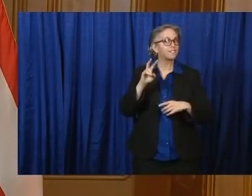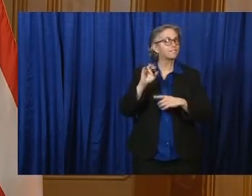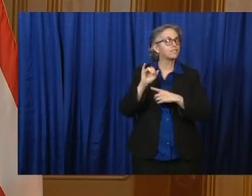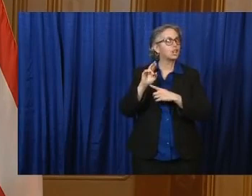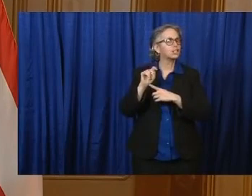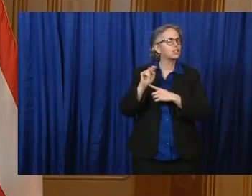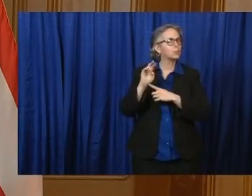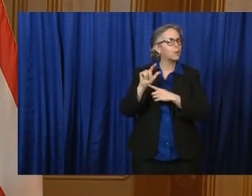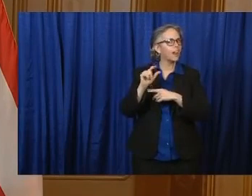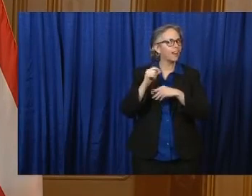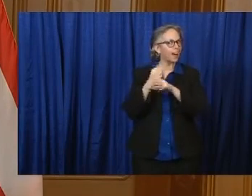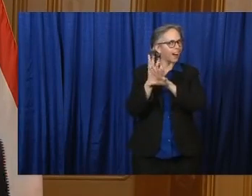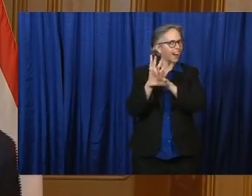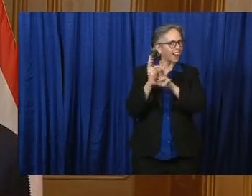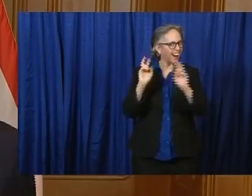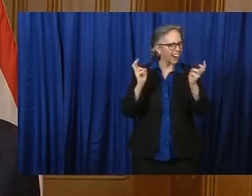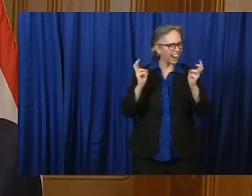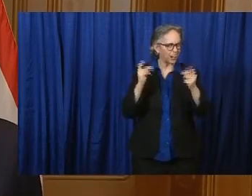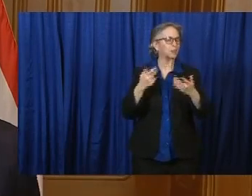We'll start with that.